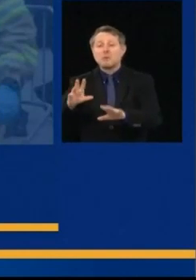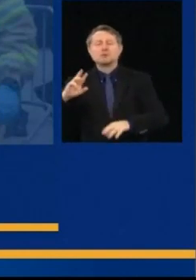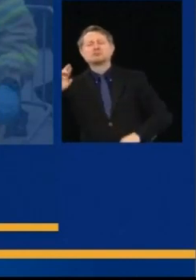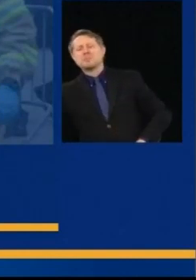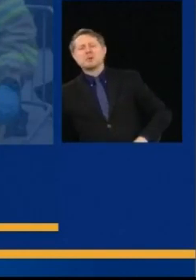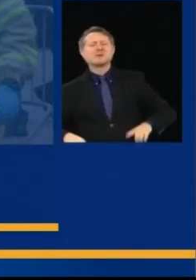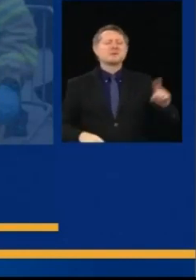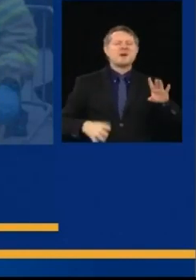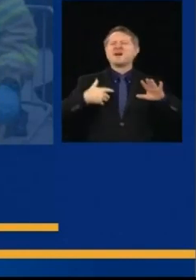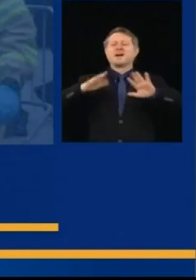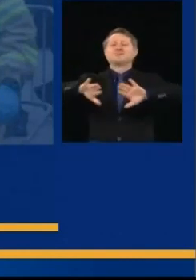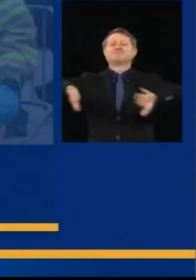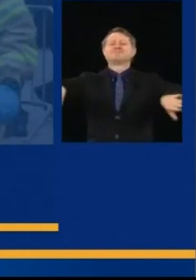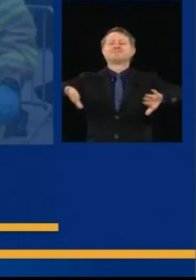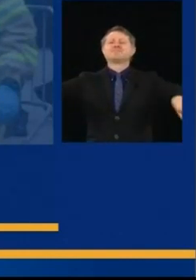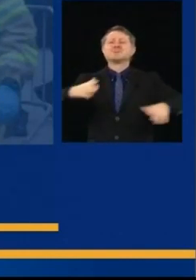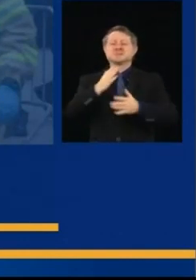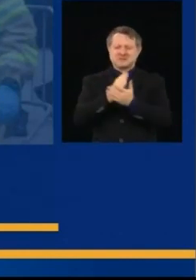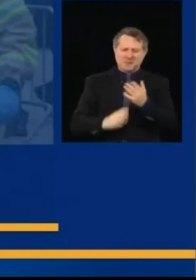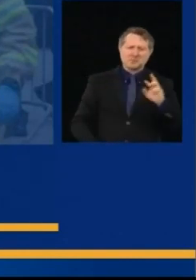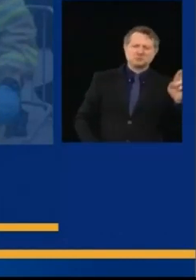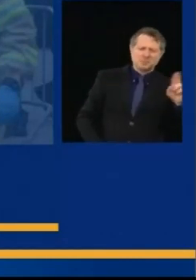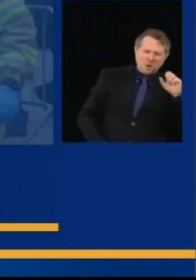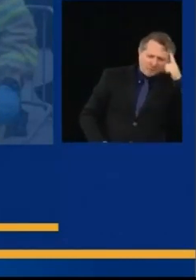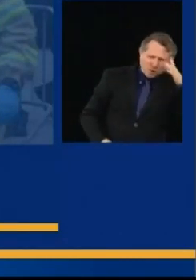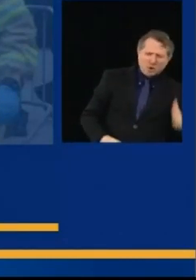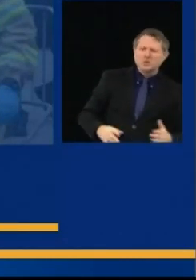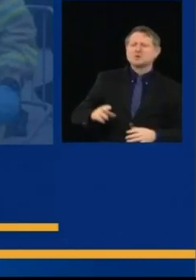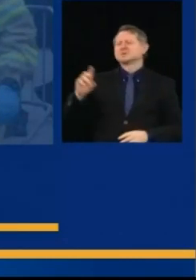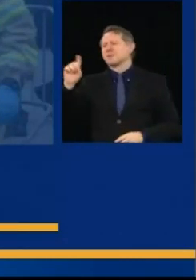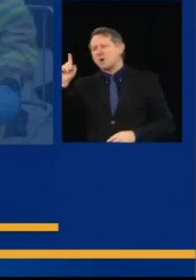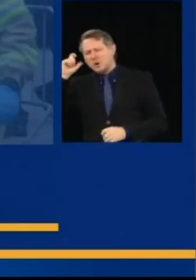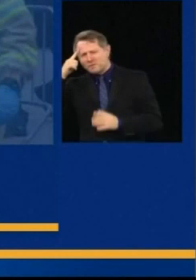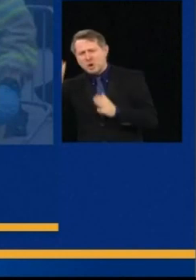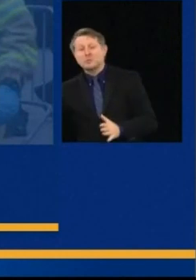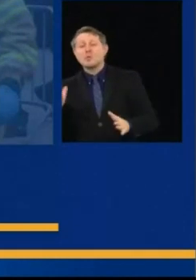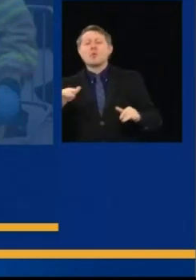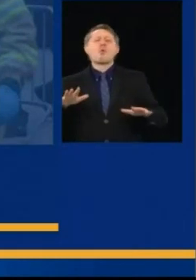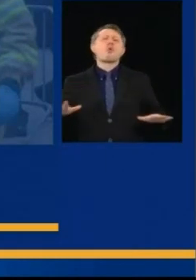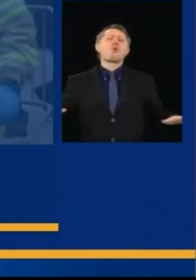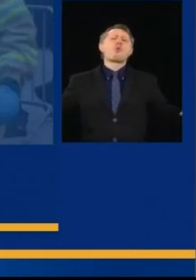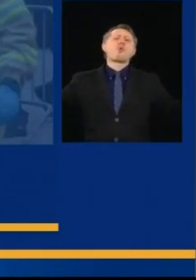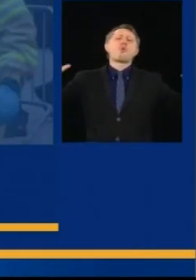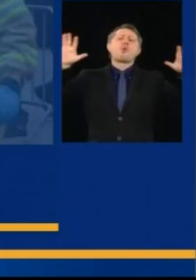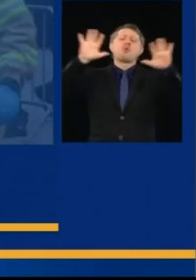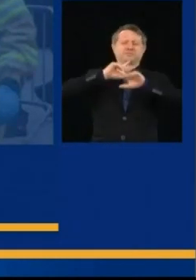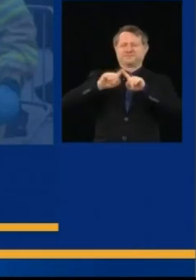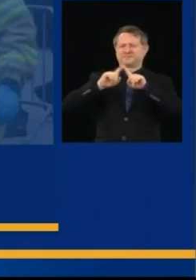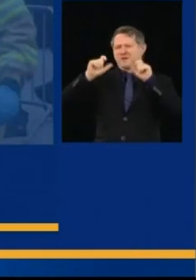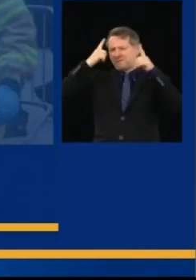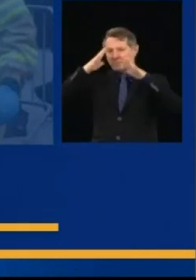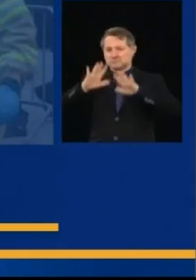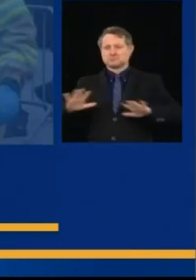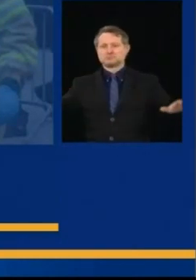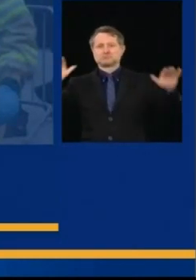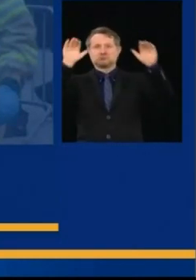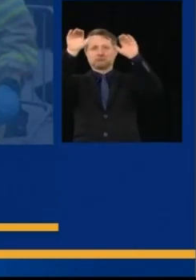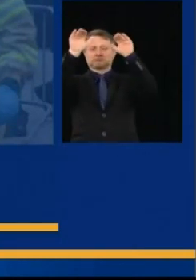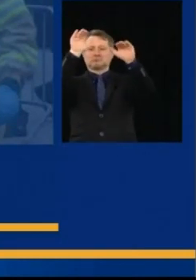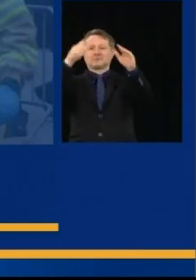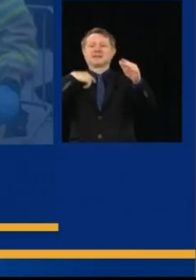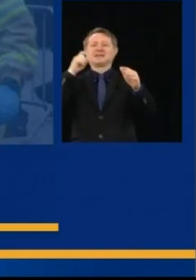you have Republican governors. All governors will say they need assistance from the federal